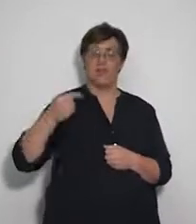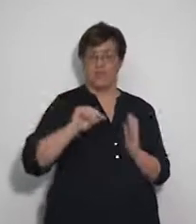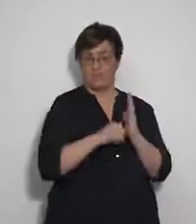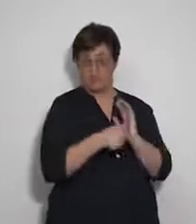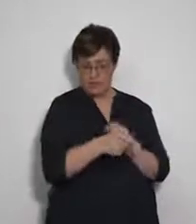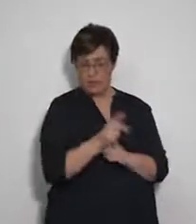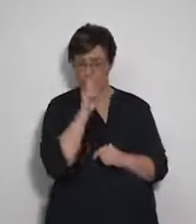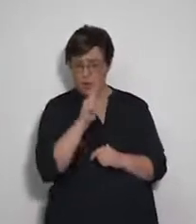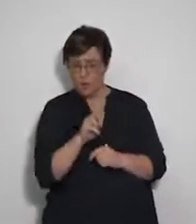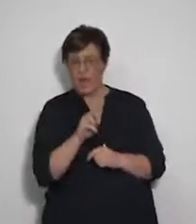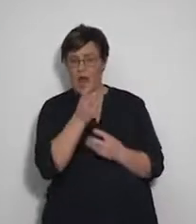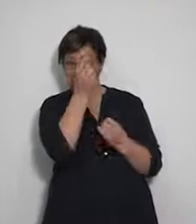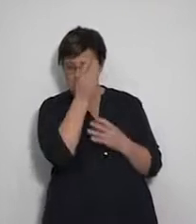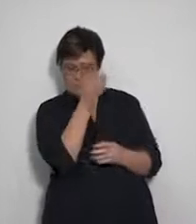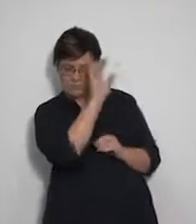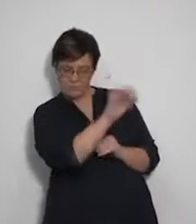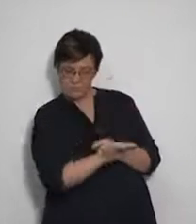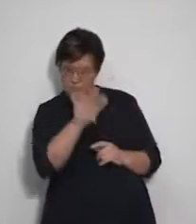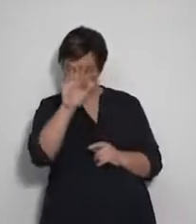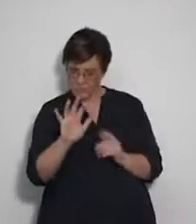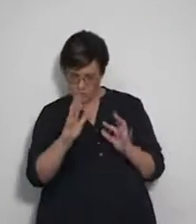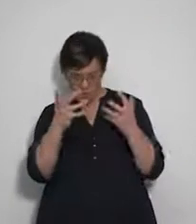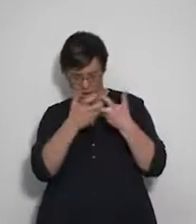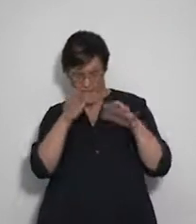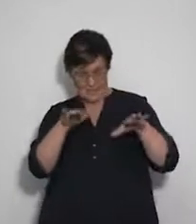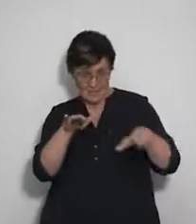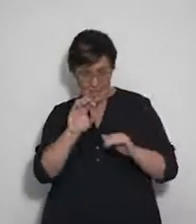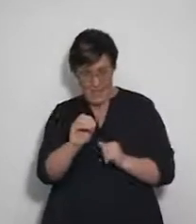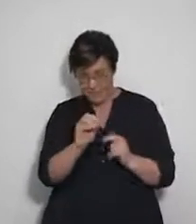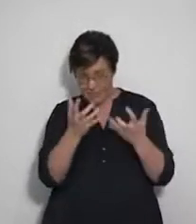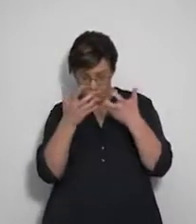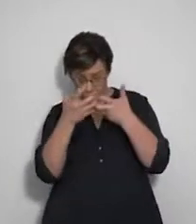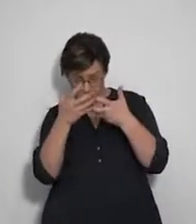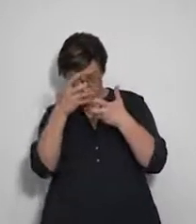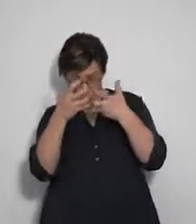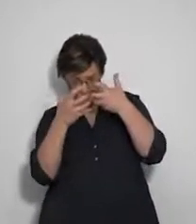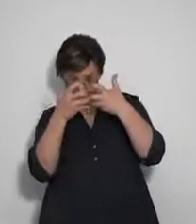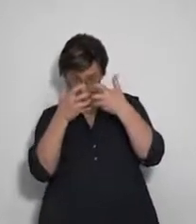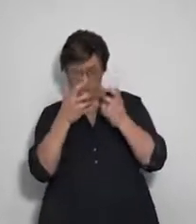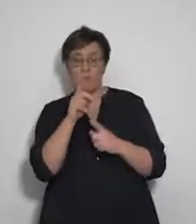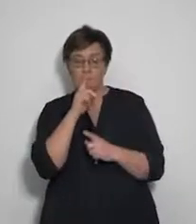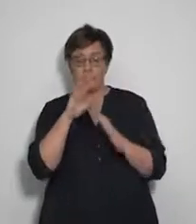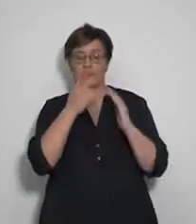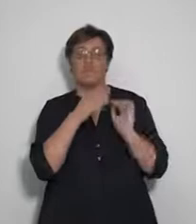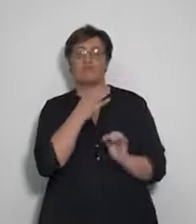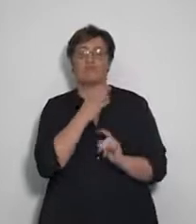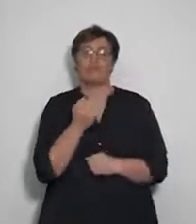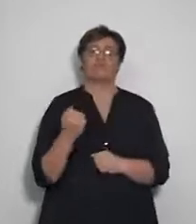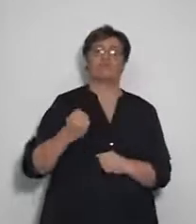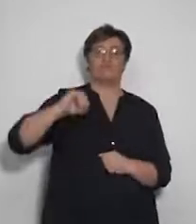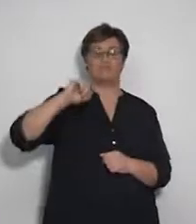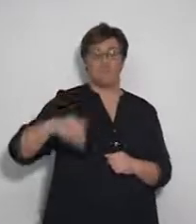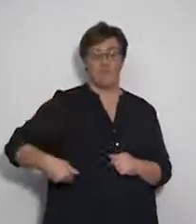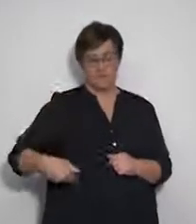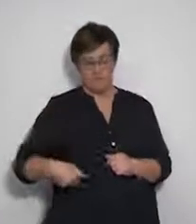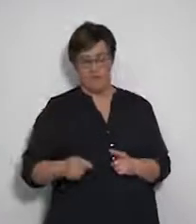again looks at typing the genetic information to see how similar their genetic profiles could be, and that often reduces the risk of